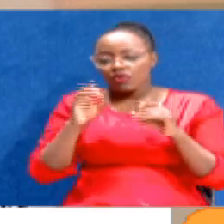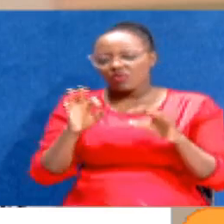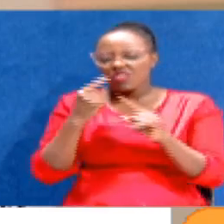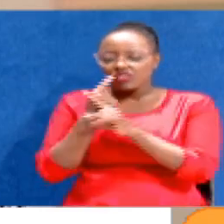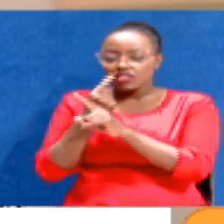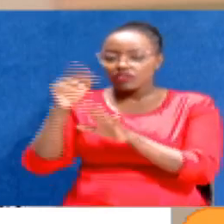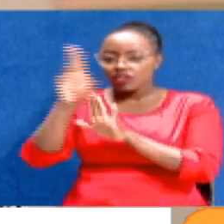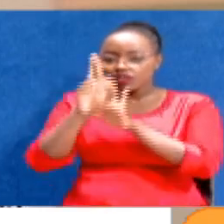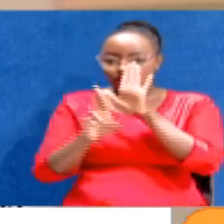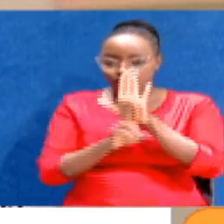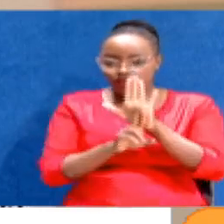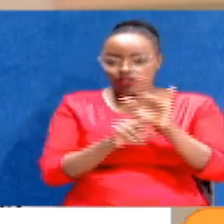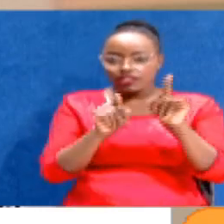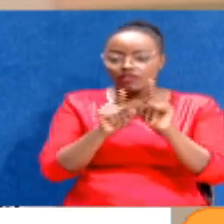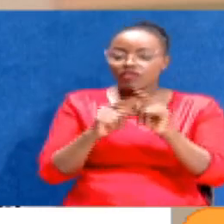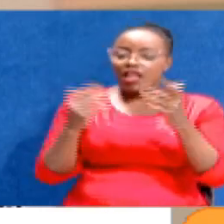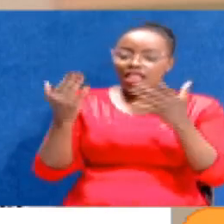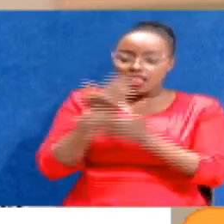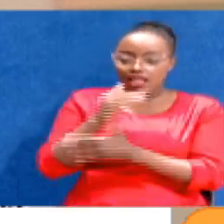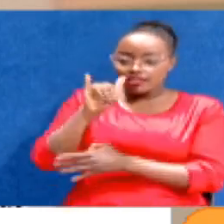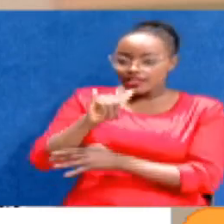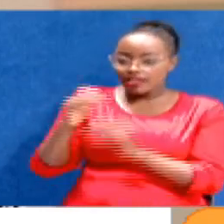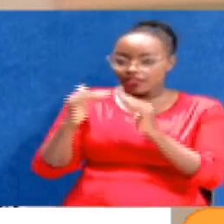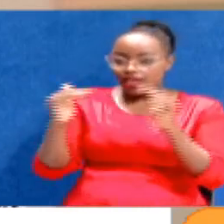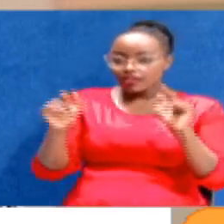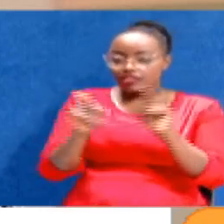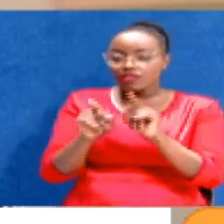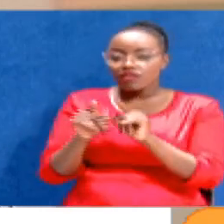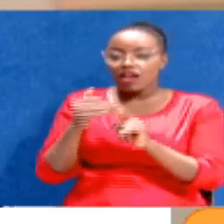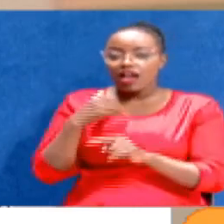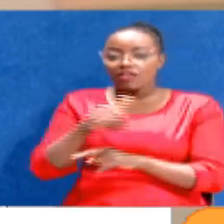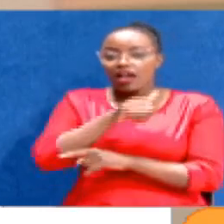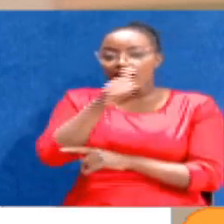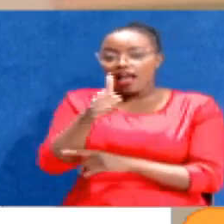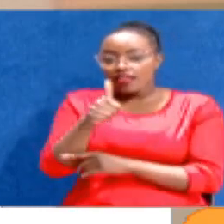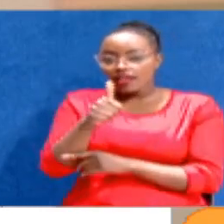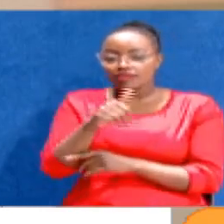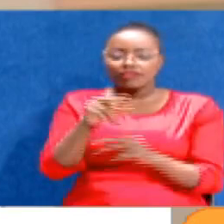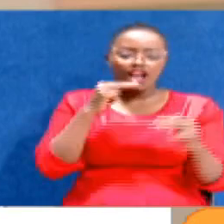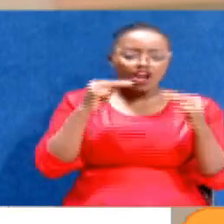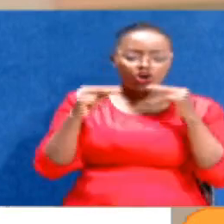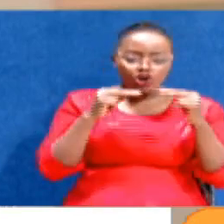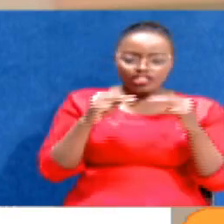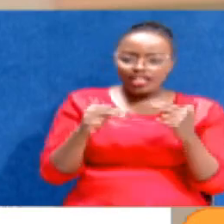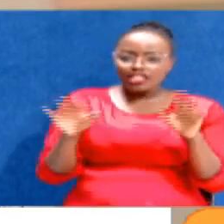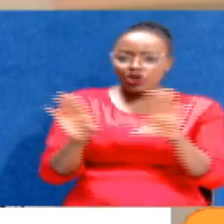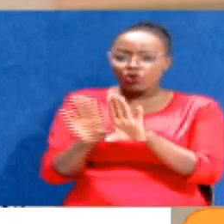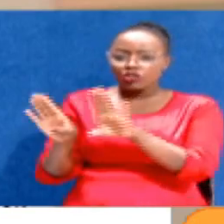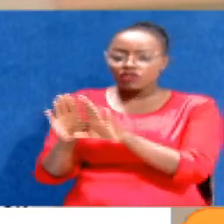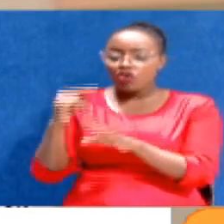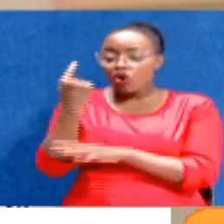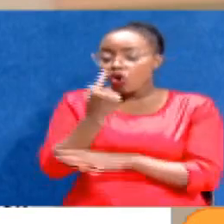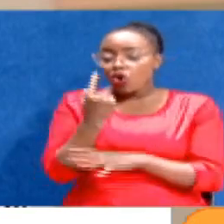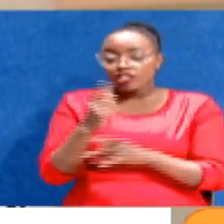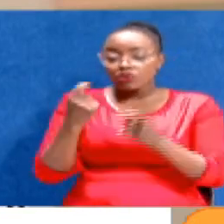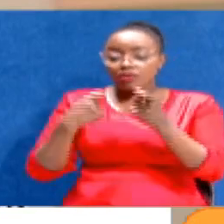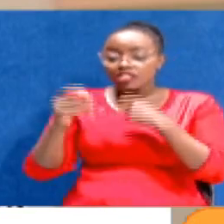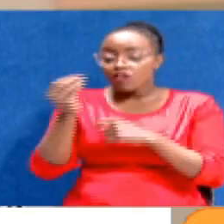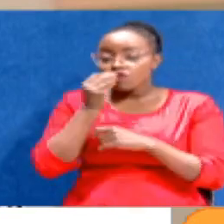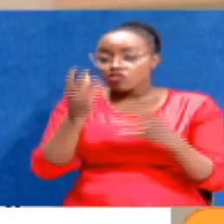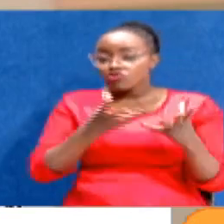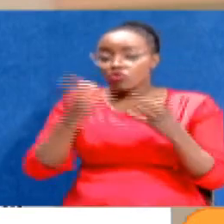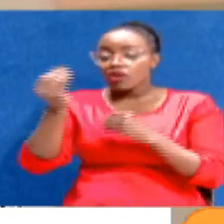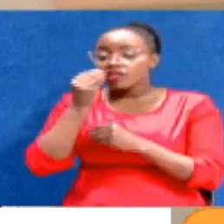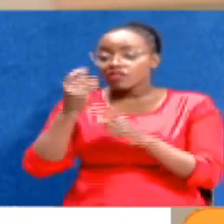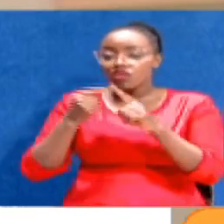of measures, including a nighttime curfew, closing down of eateries and other entertainment joints, leaving only takeaway services, suspension